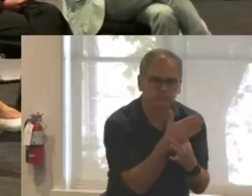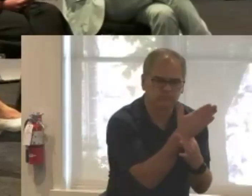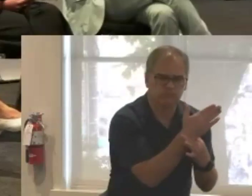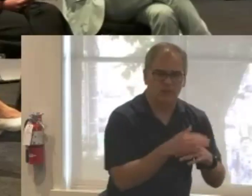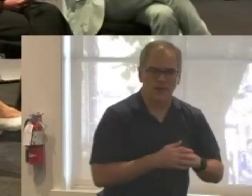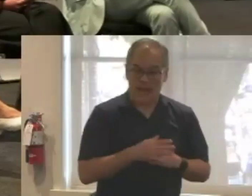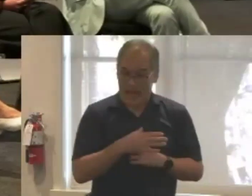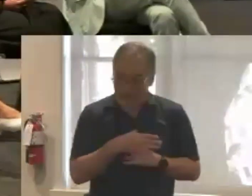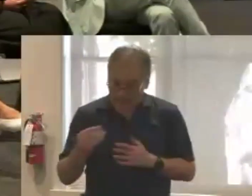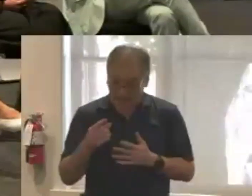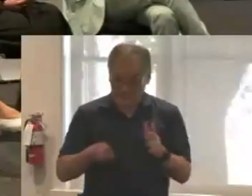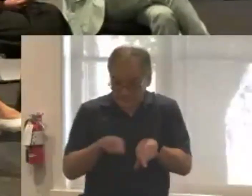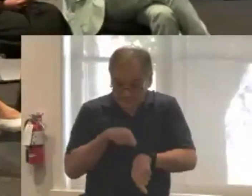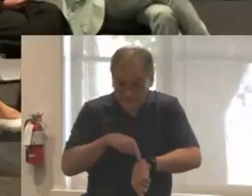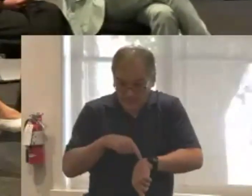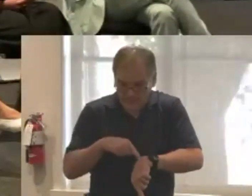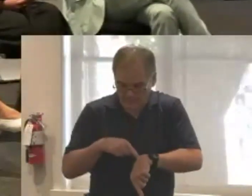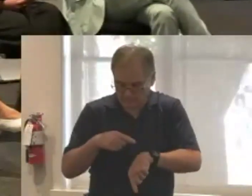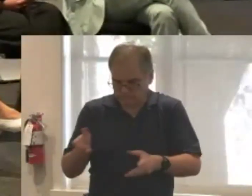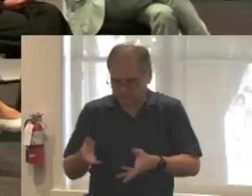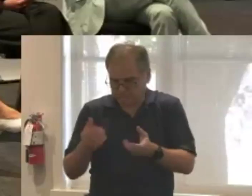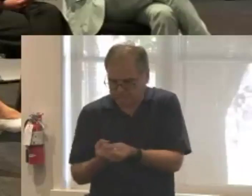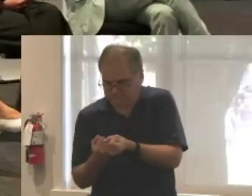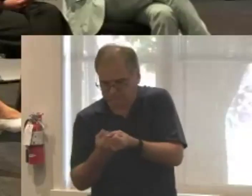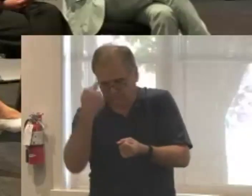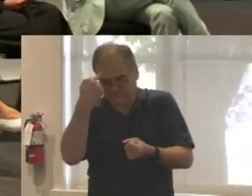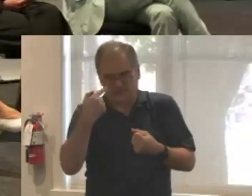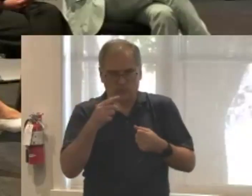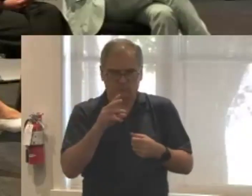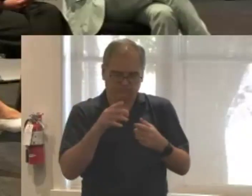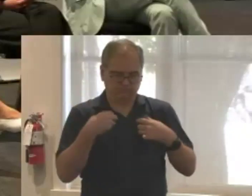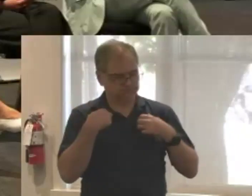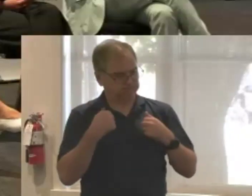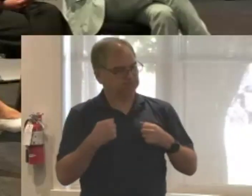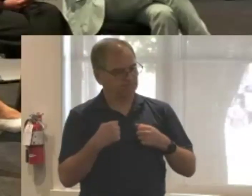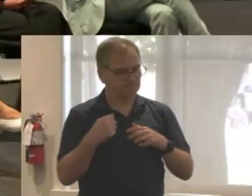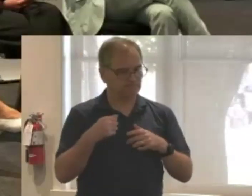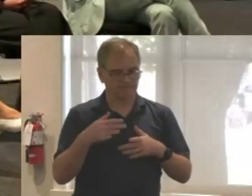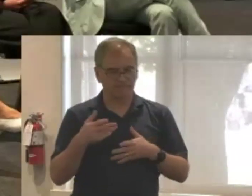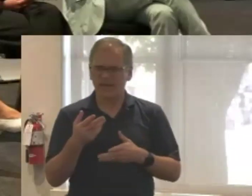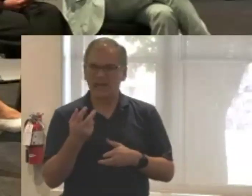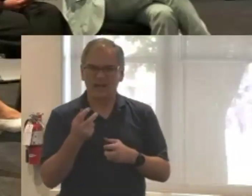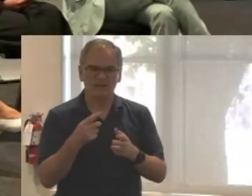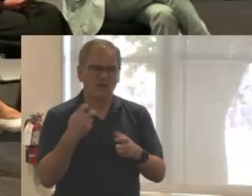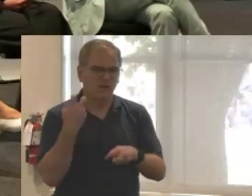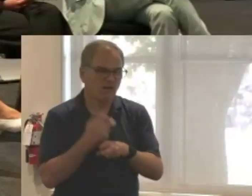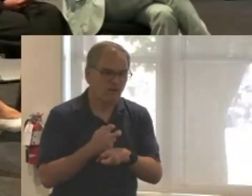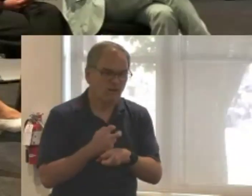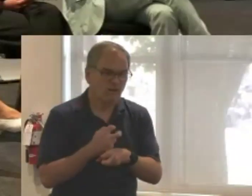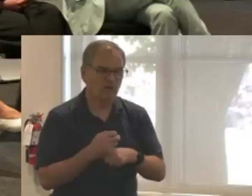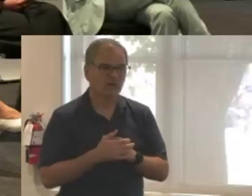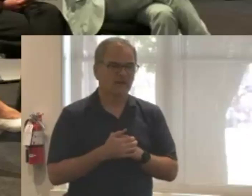mental wellness as well. And sometimes it proves to be really hard because they are they can